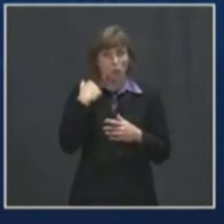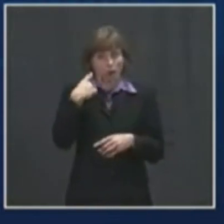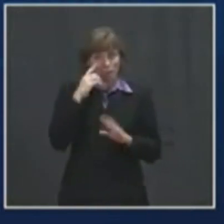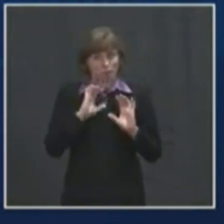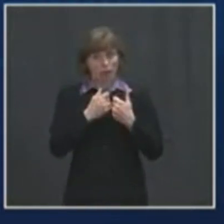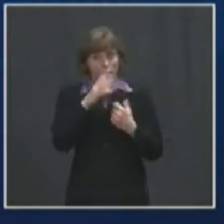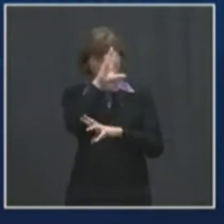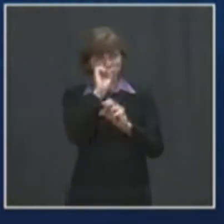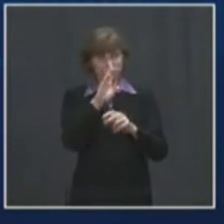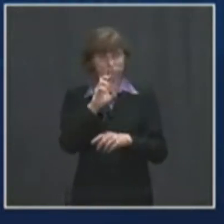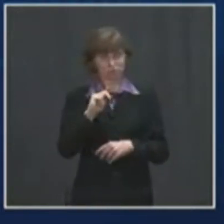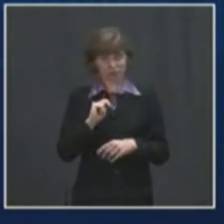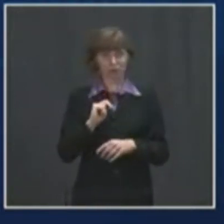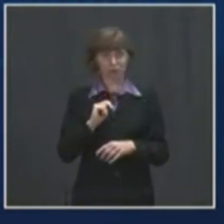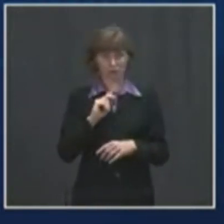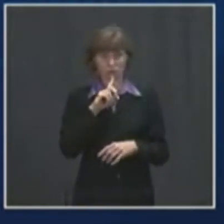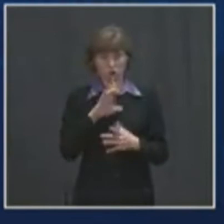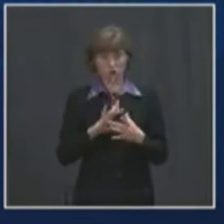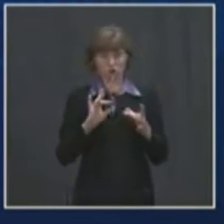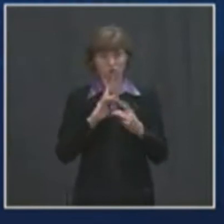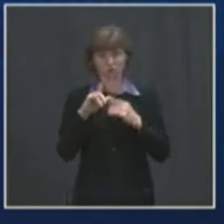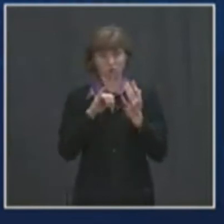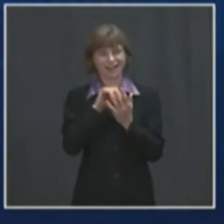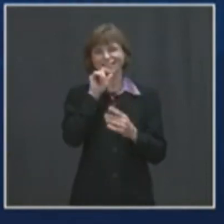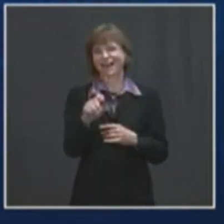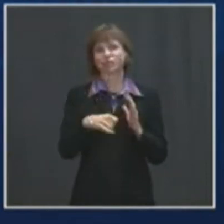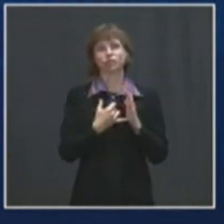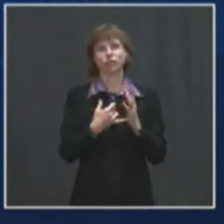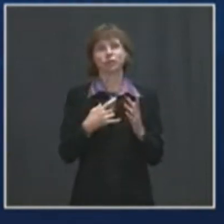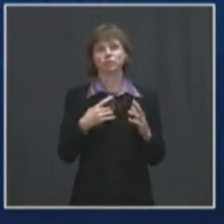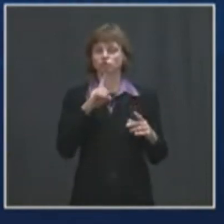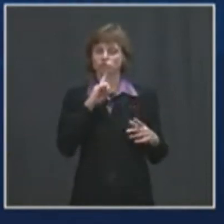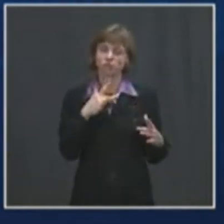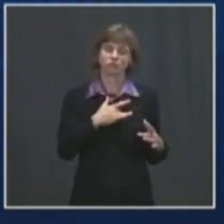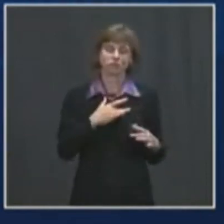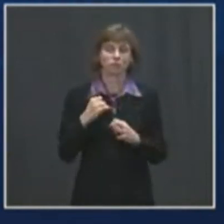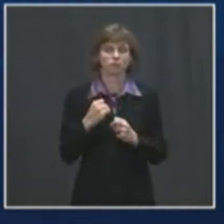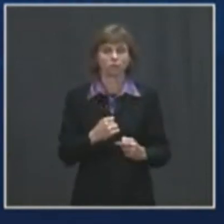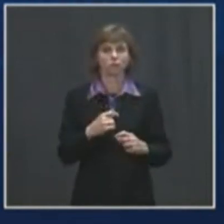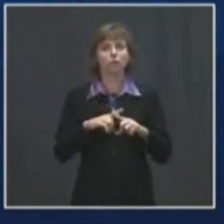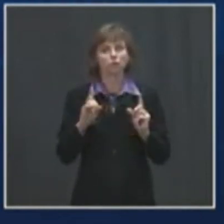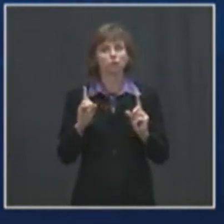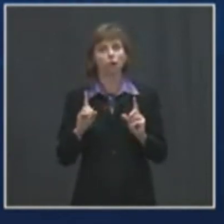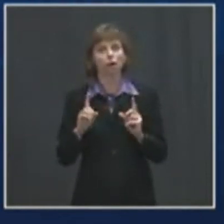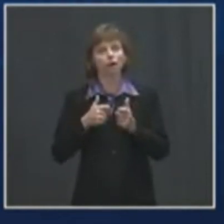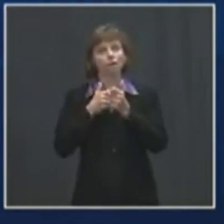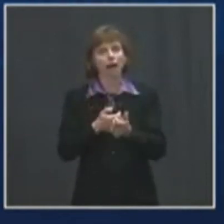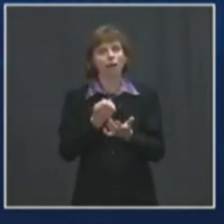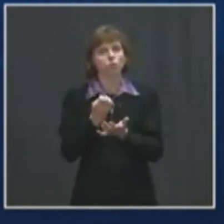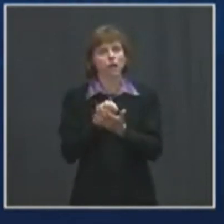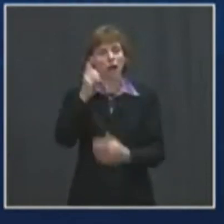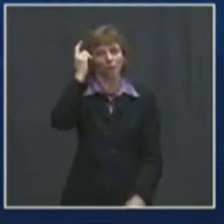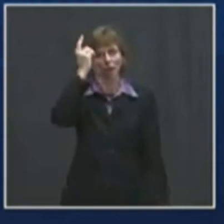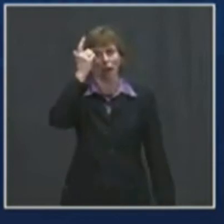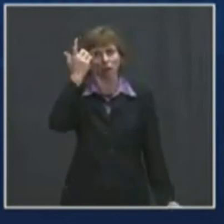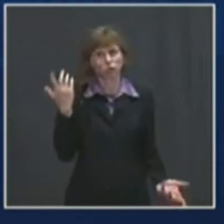this is not just resonant, but is also follows an economic logic that I think is very